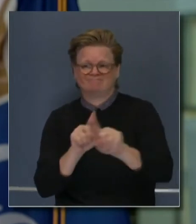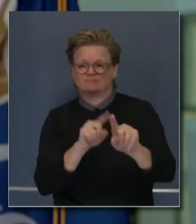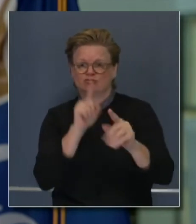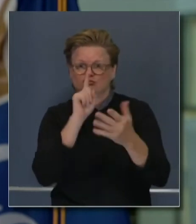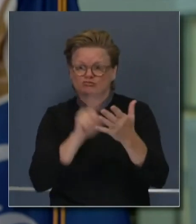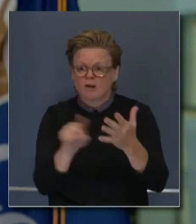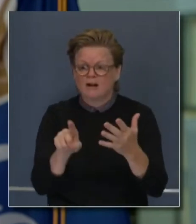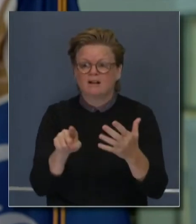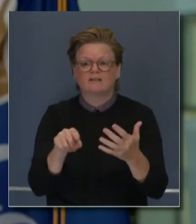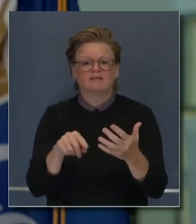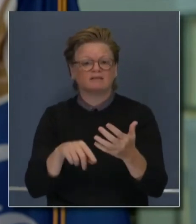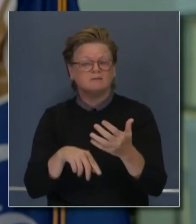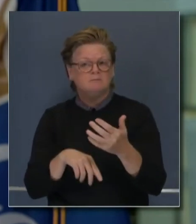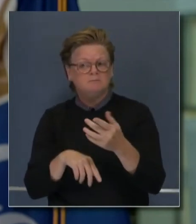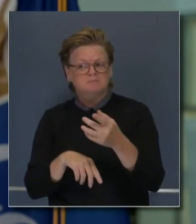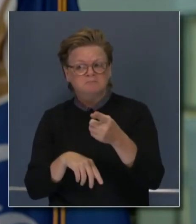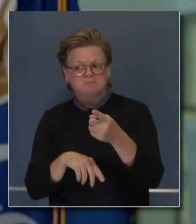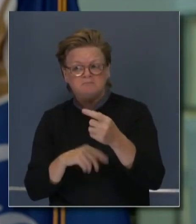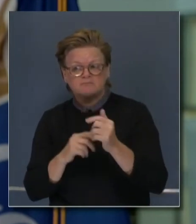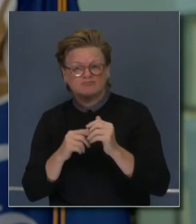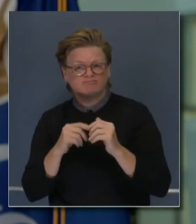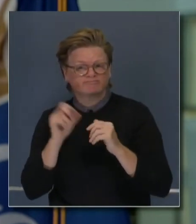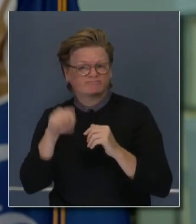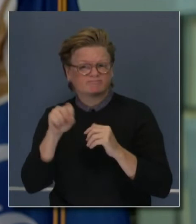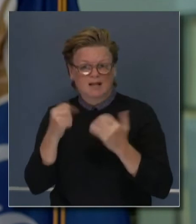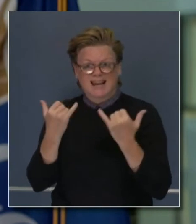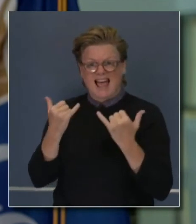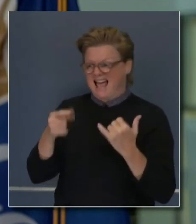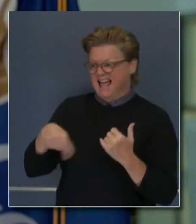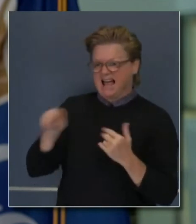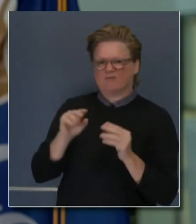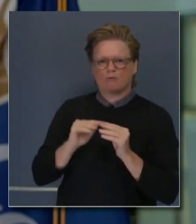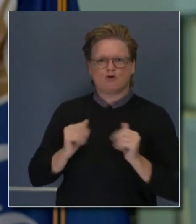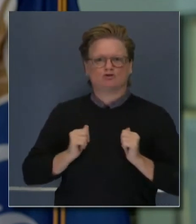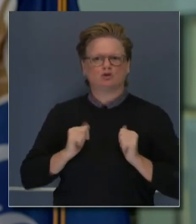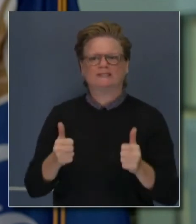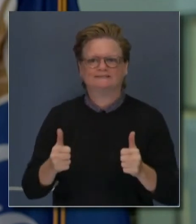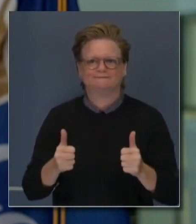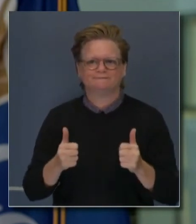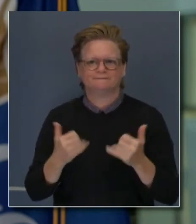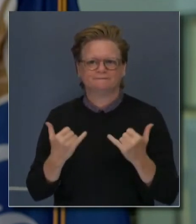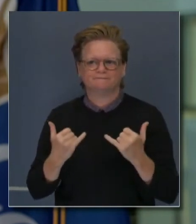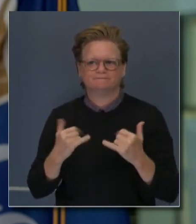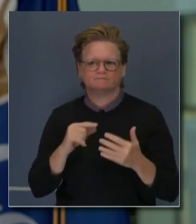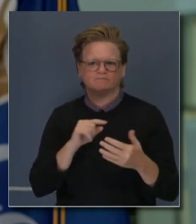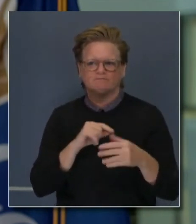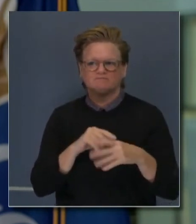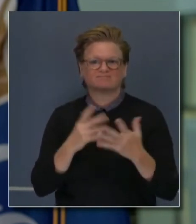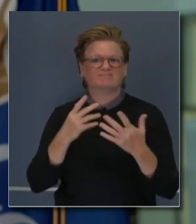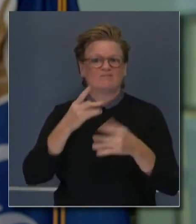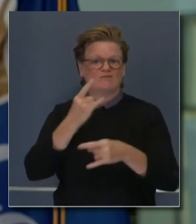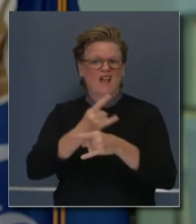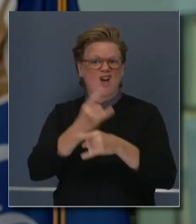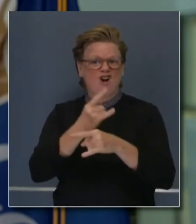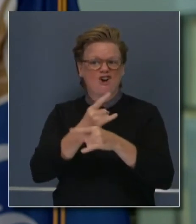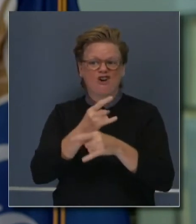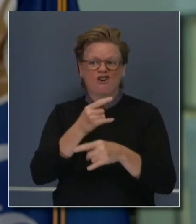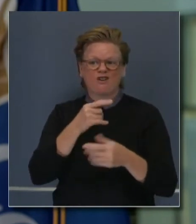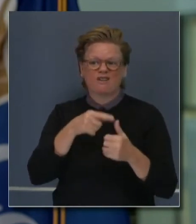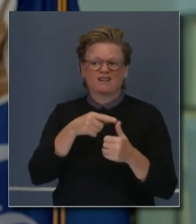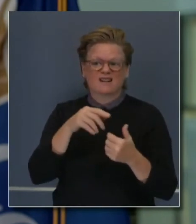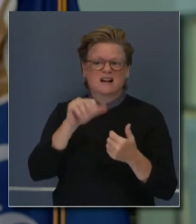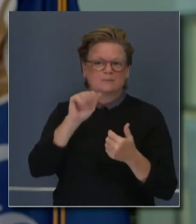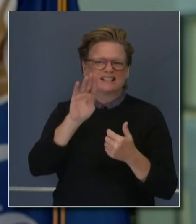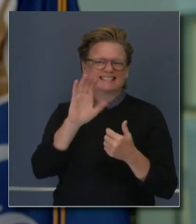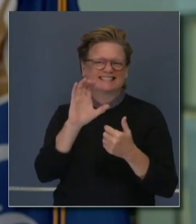on a much more aggressive, dynamic way, specifically the alcohol beverage control, but also in the beauty